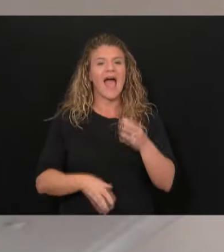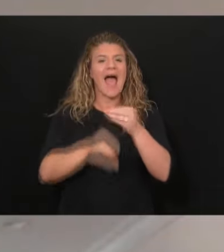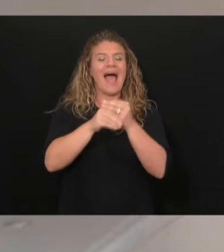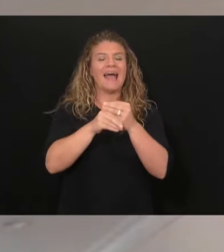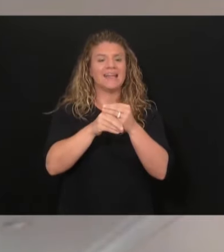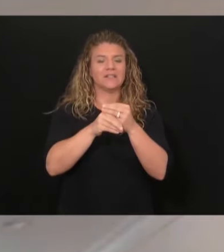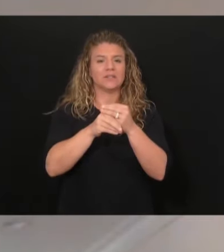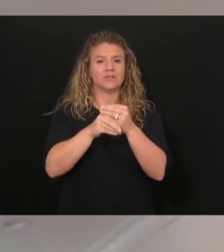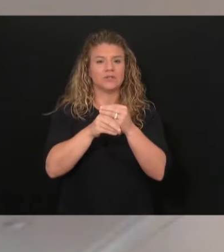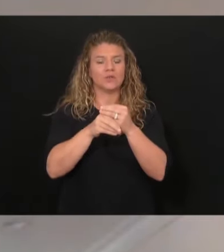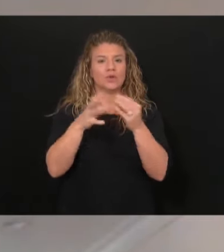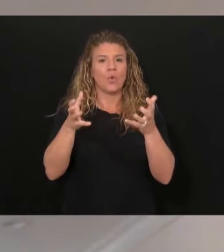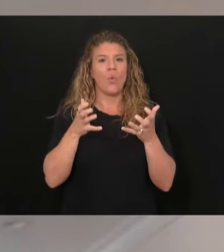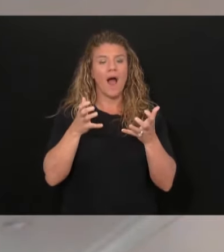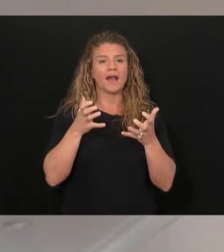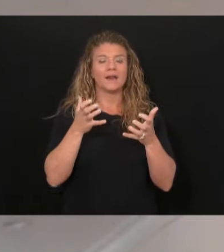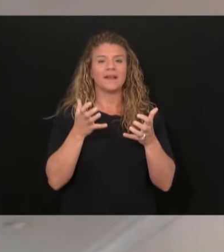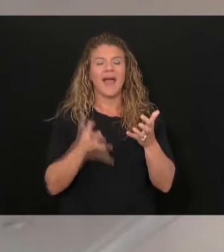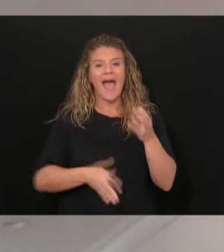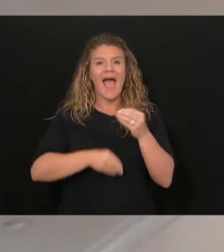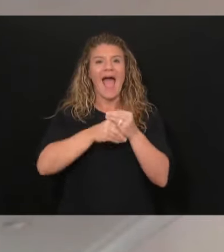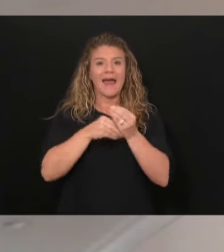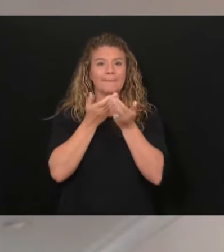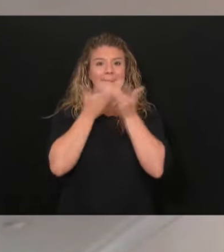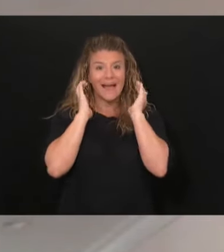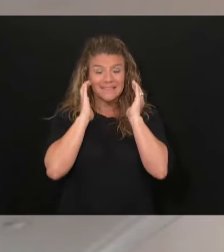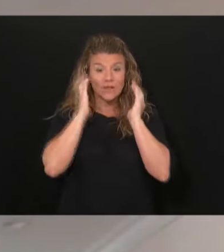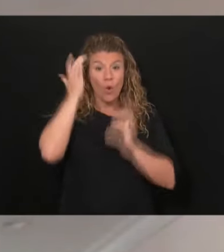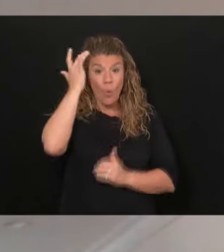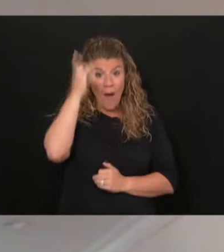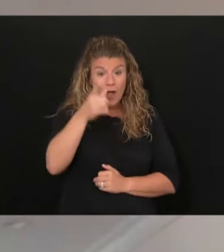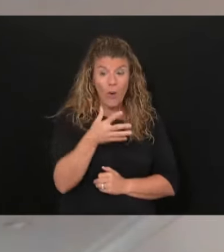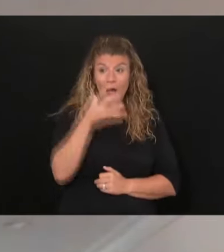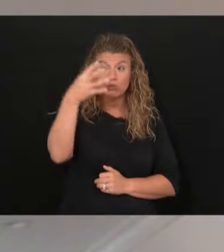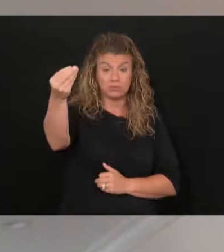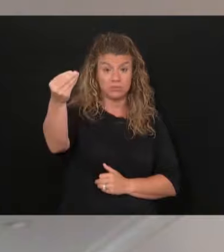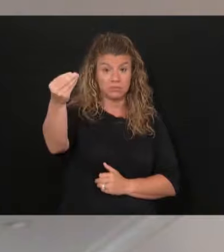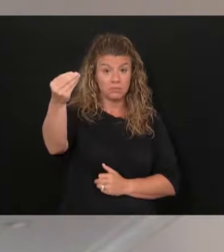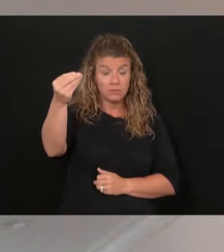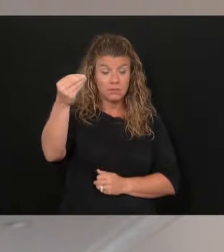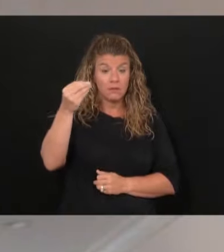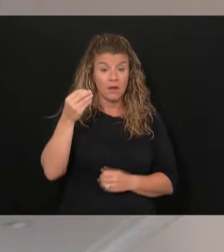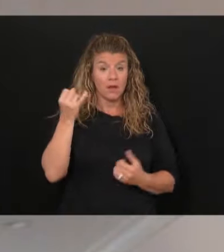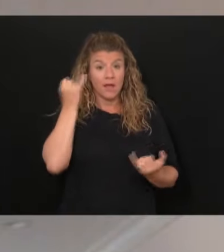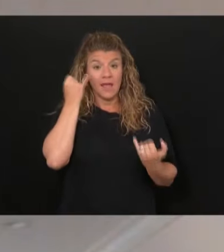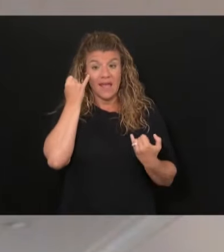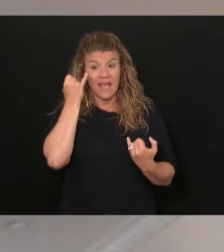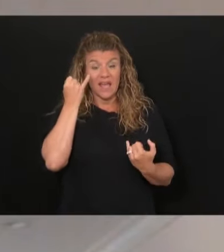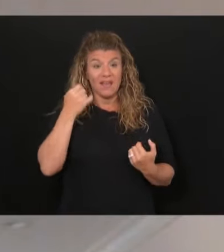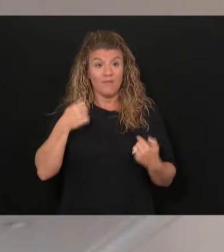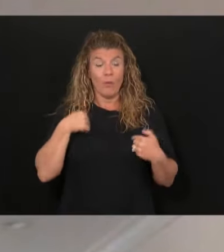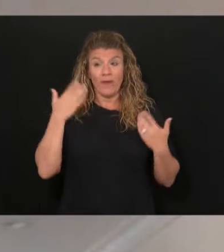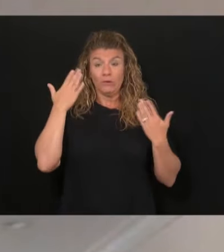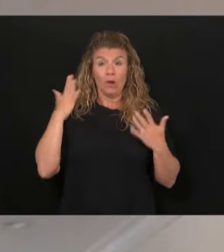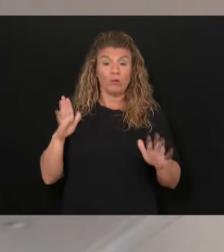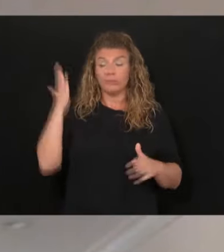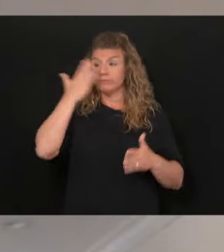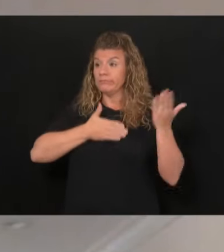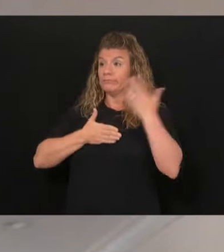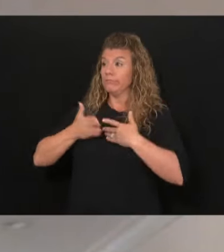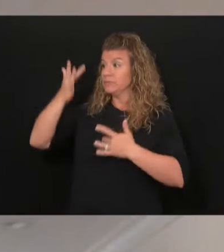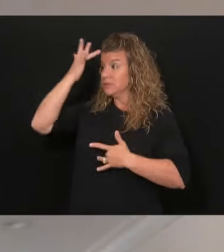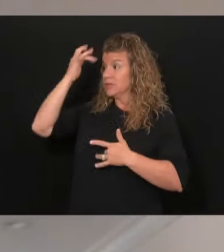have folks wear masks, because when we're out, then if we are not cognizant, if we're not aware that we're